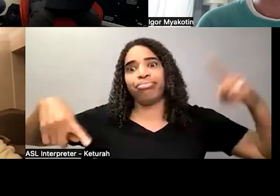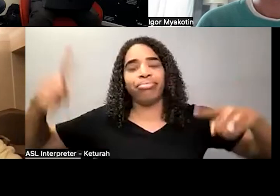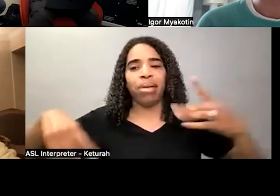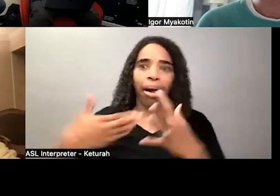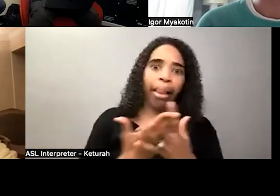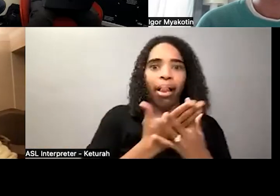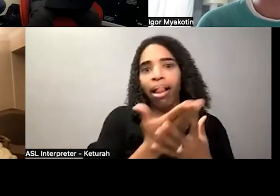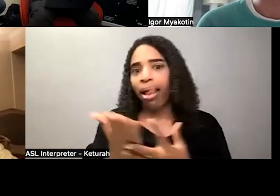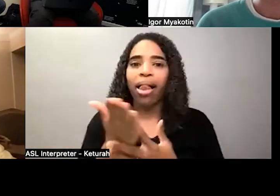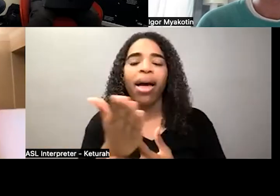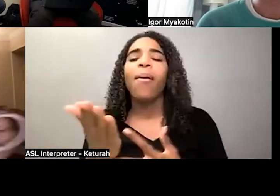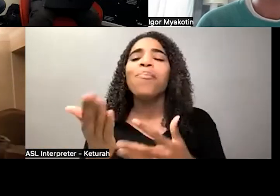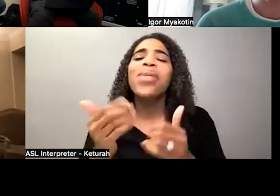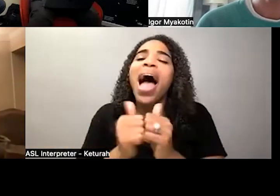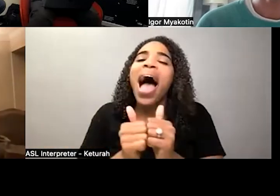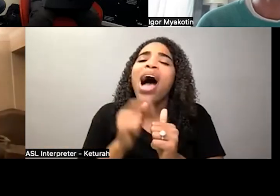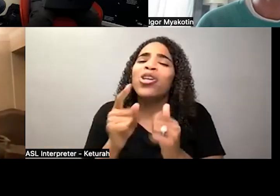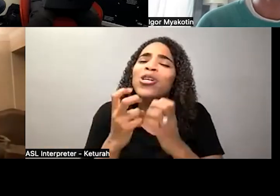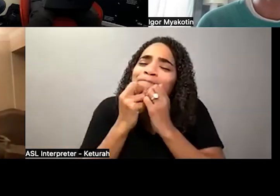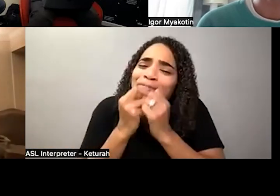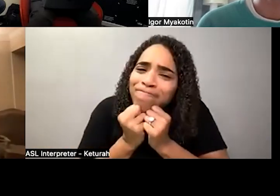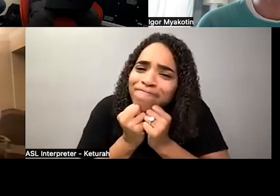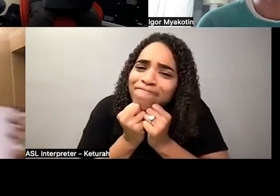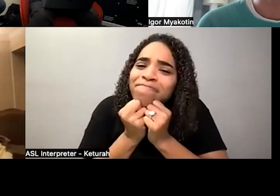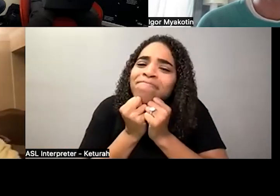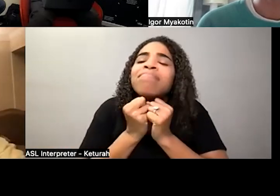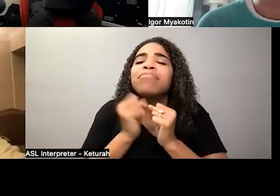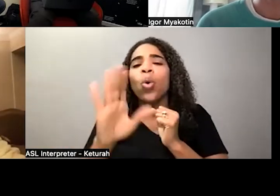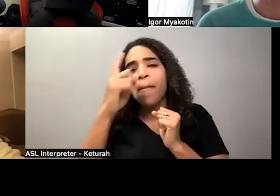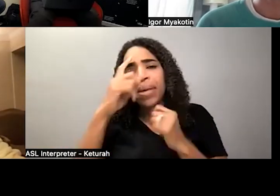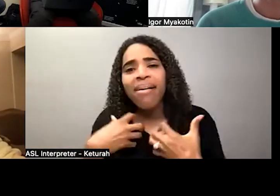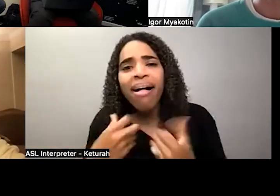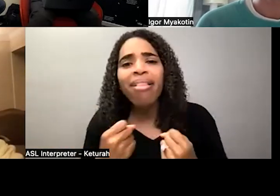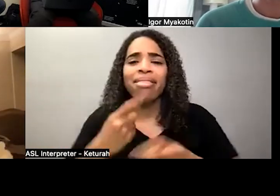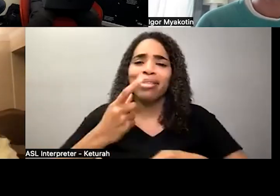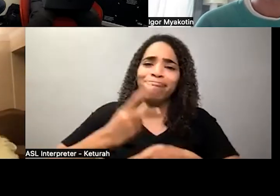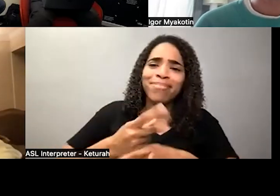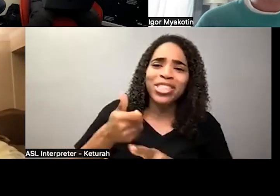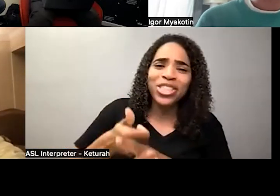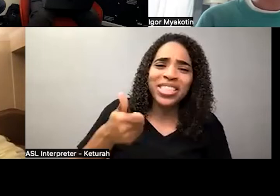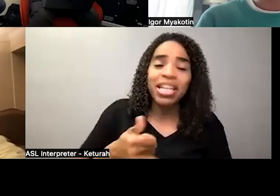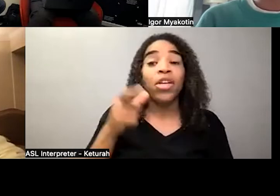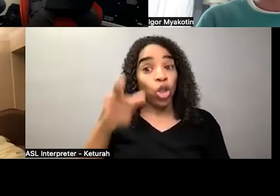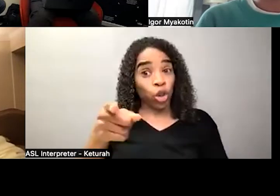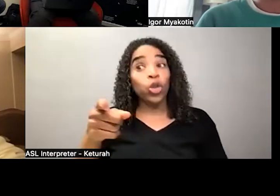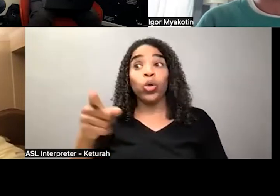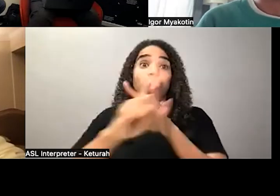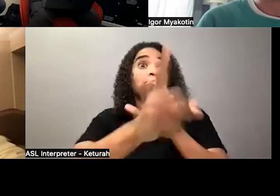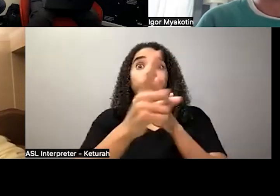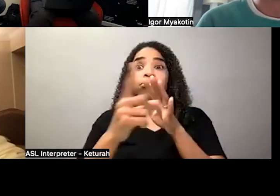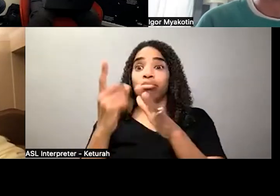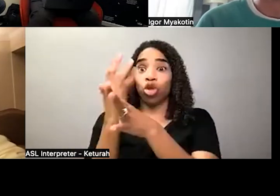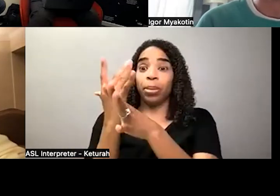you know, how have you been able to safeguard your own, you know, your own well-being? I mean, I guess, you know, you deciding to leave to go to Germany in itself